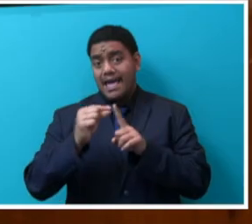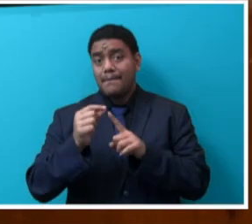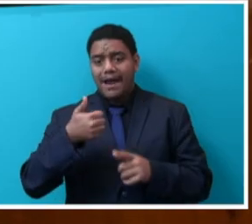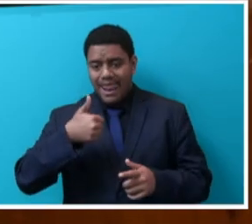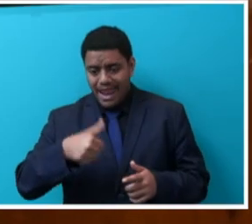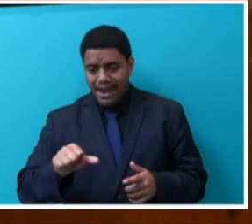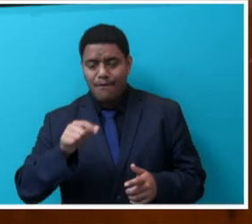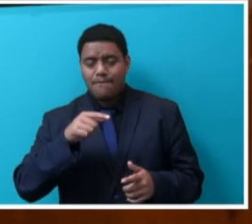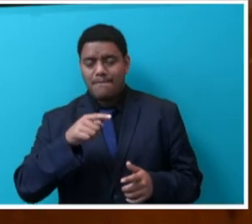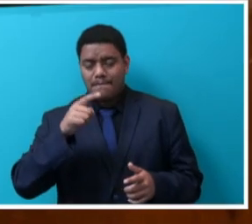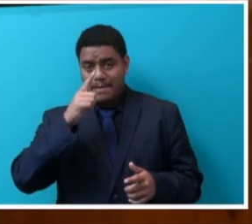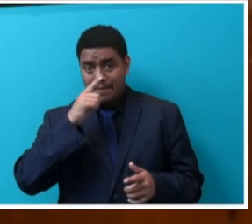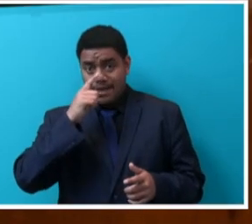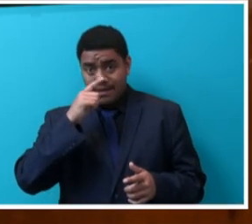to